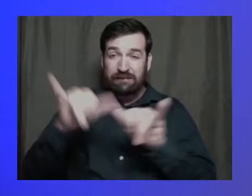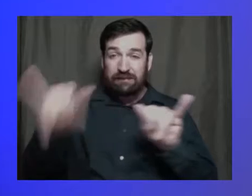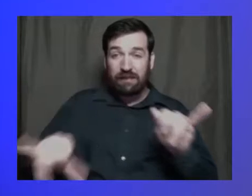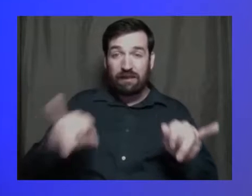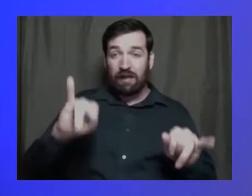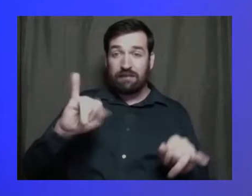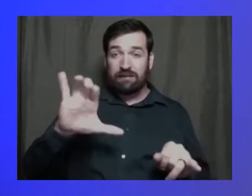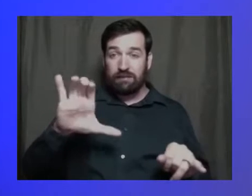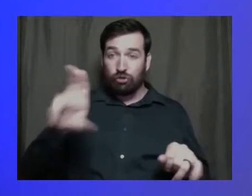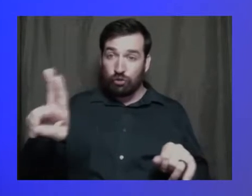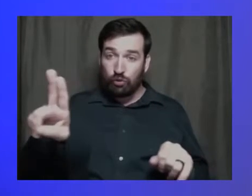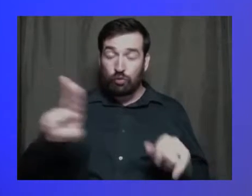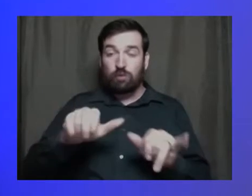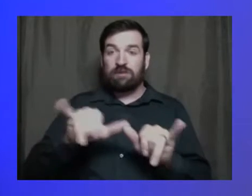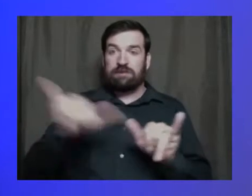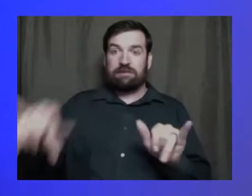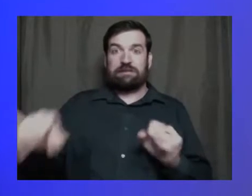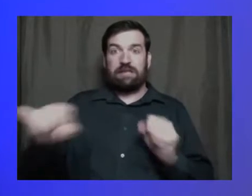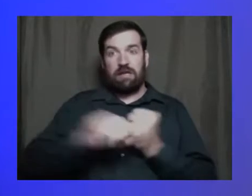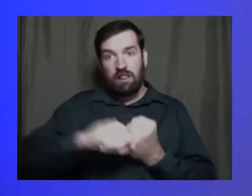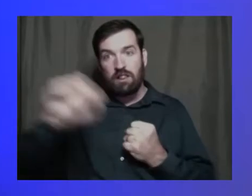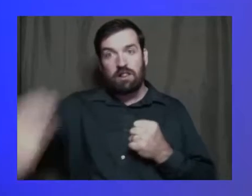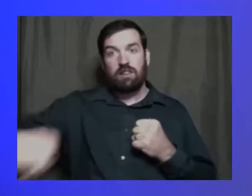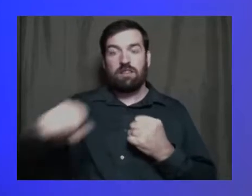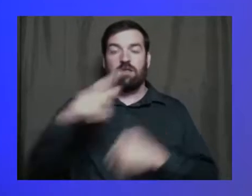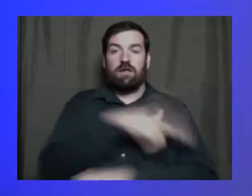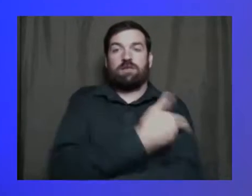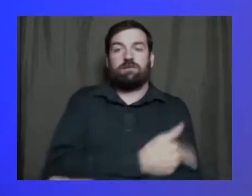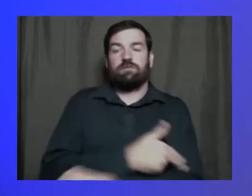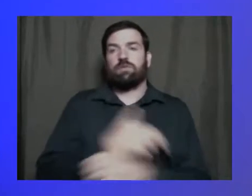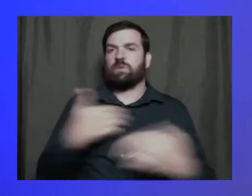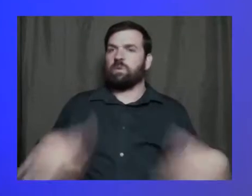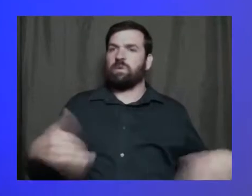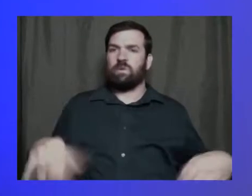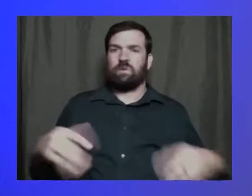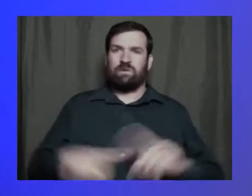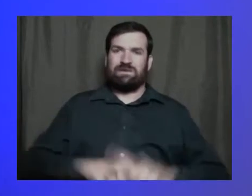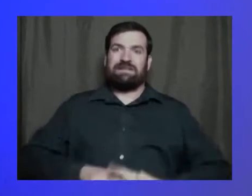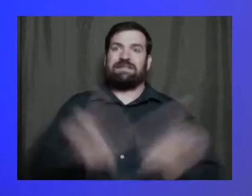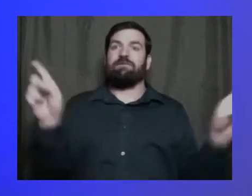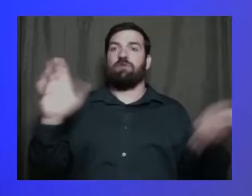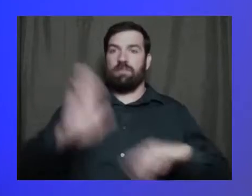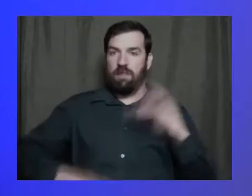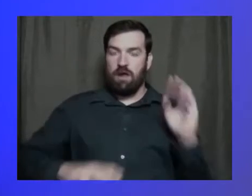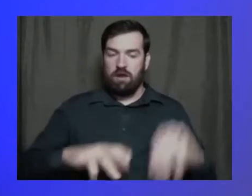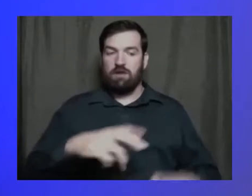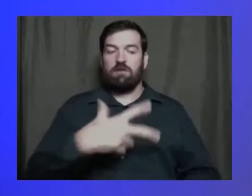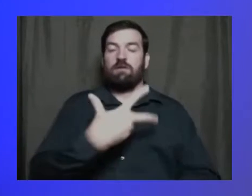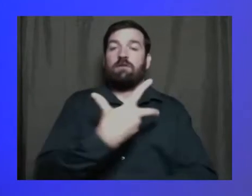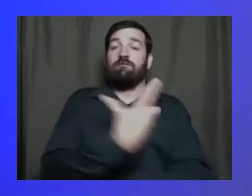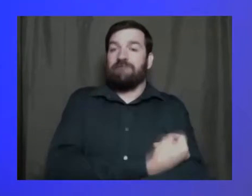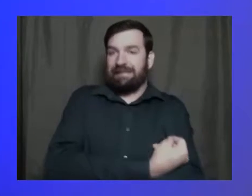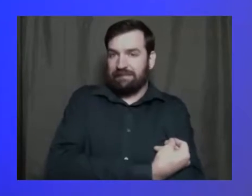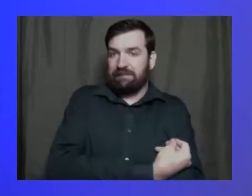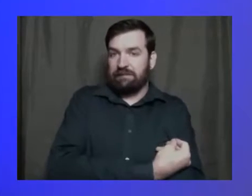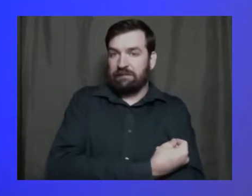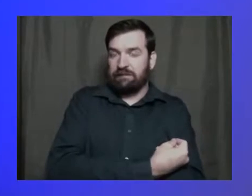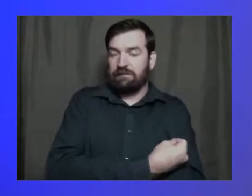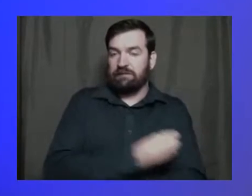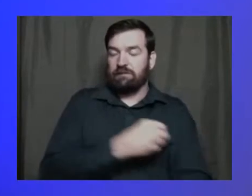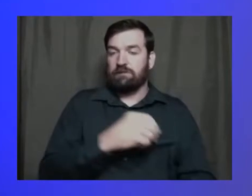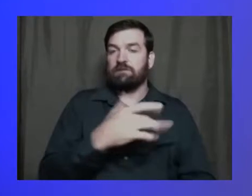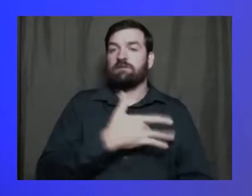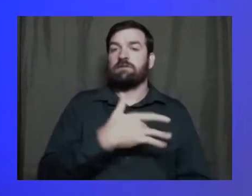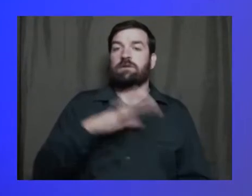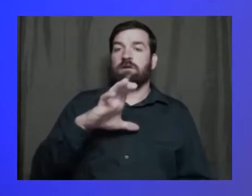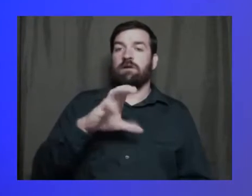prolonged hospitalizations. And this is in marked contrast to the post-COVID-19 vaccine myocarditis, where symptoms are relatively mild